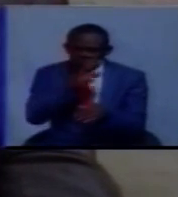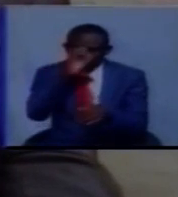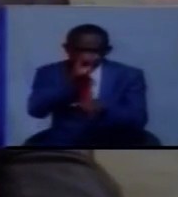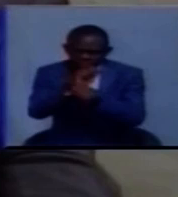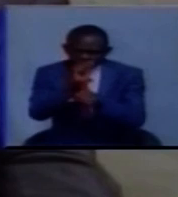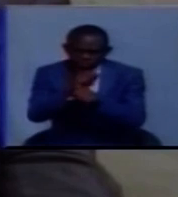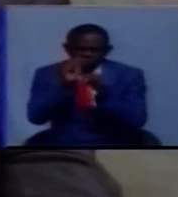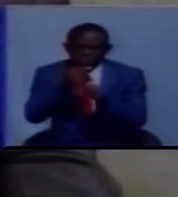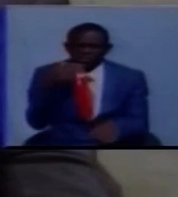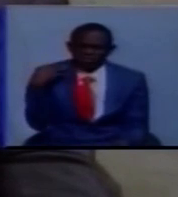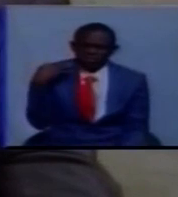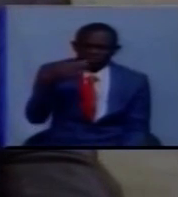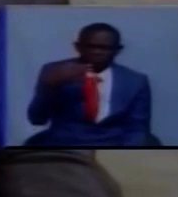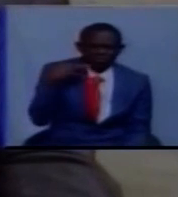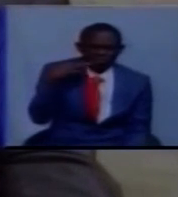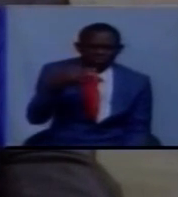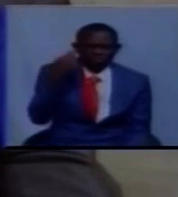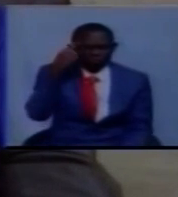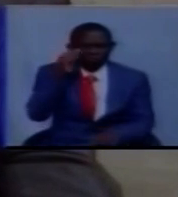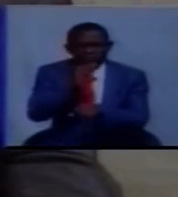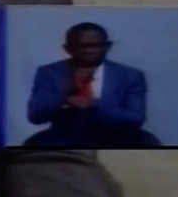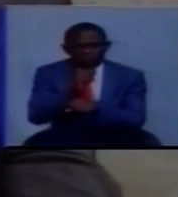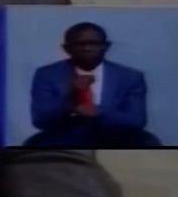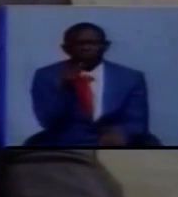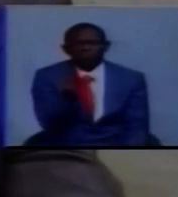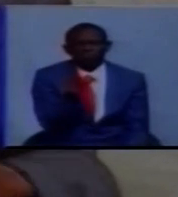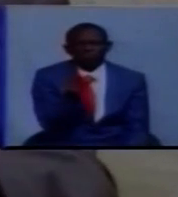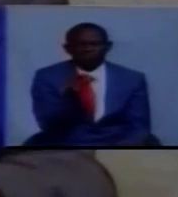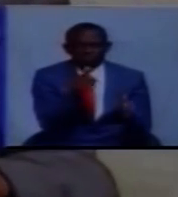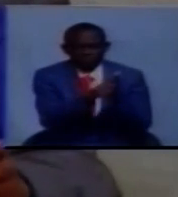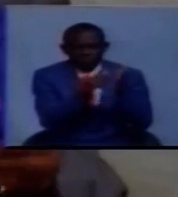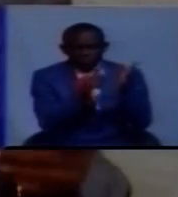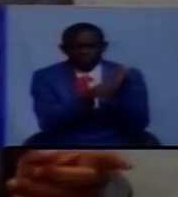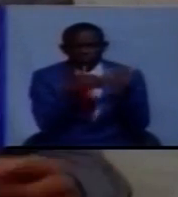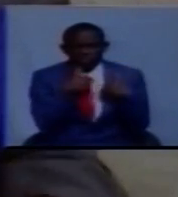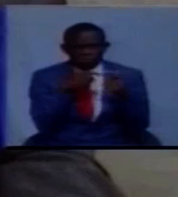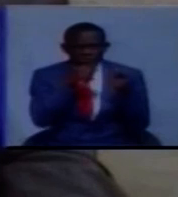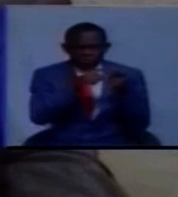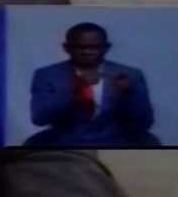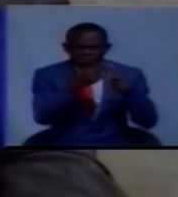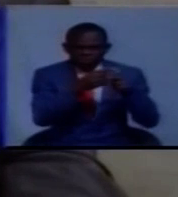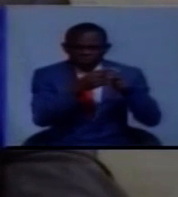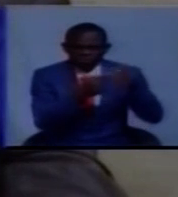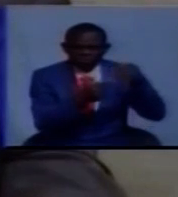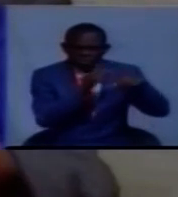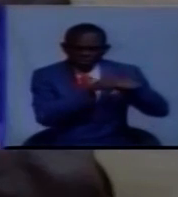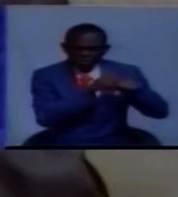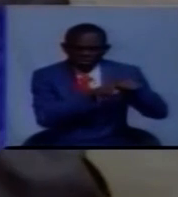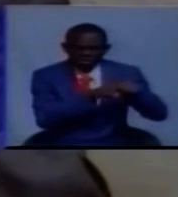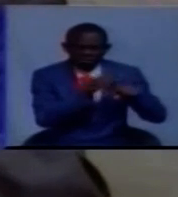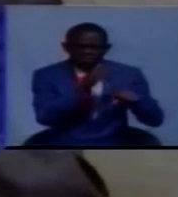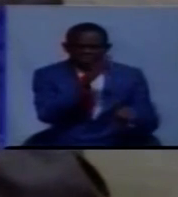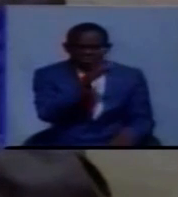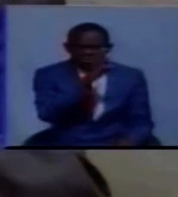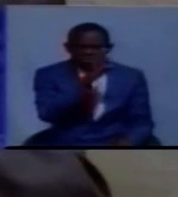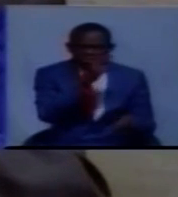short-term contract and fixed-term contract. Fixed short-term contract is between 6 months and 12 months. 12